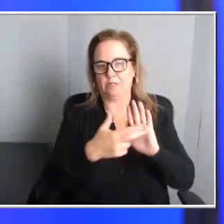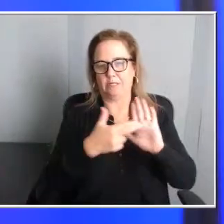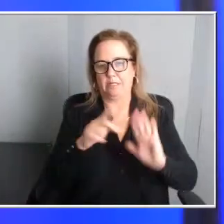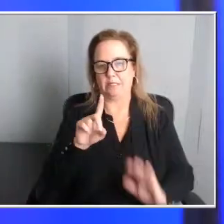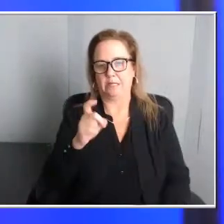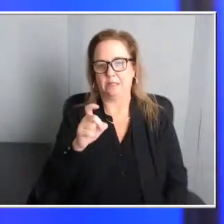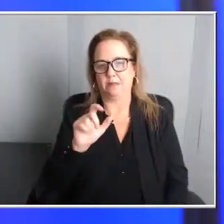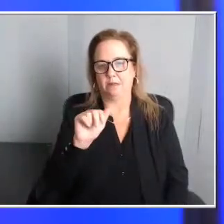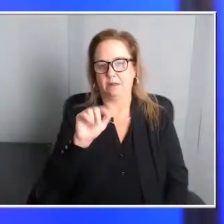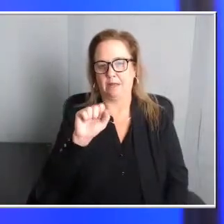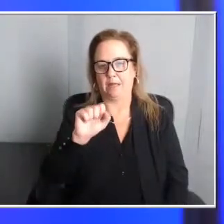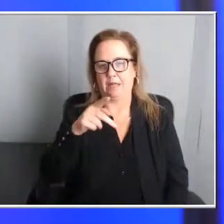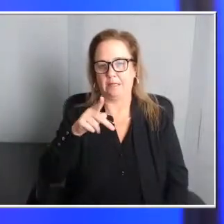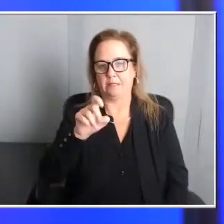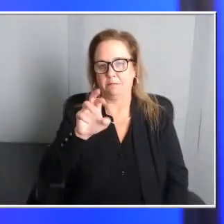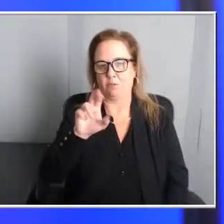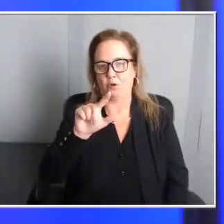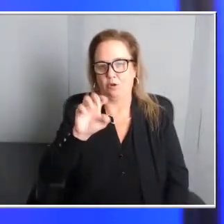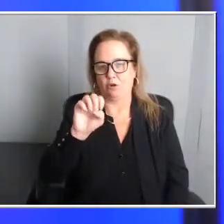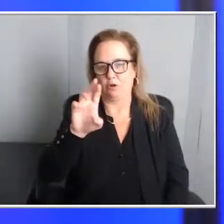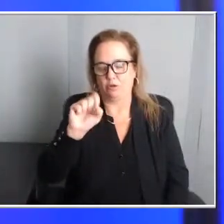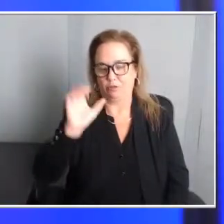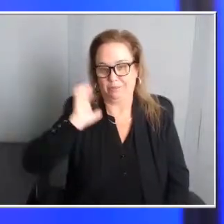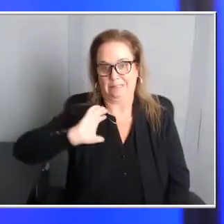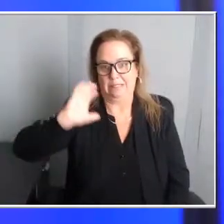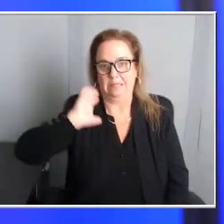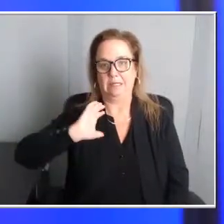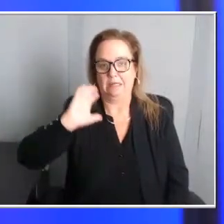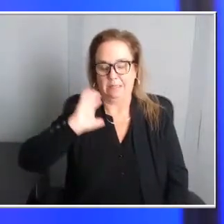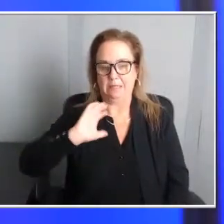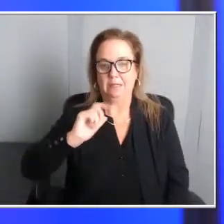Asperger's syndrome. That's what it was back in. He was